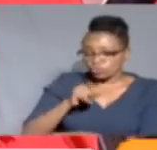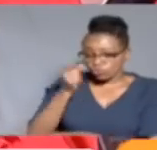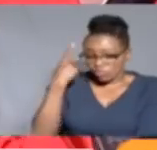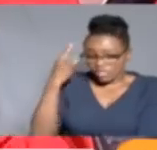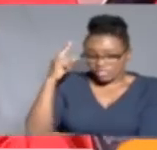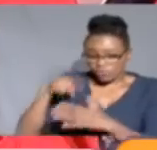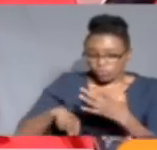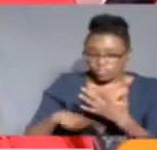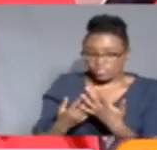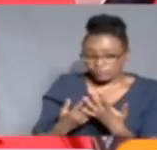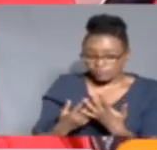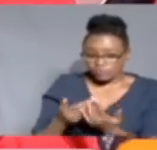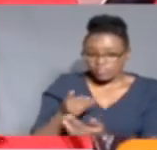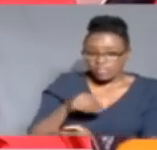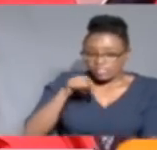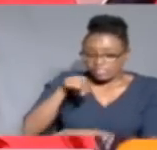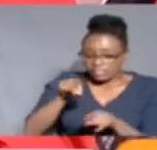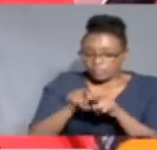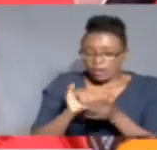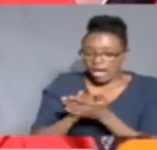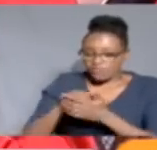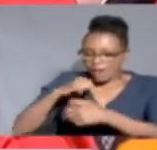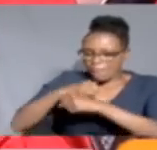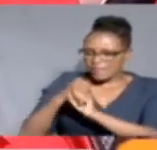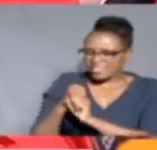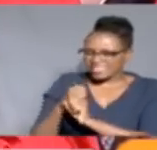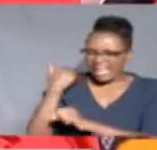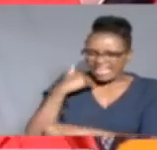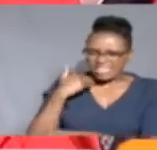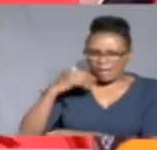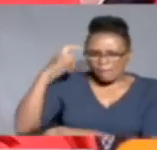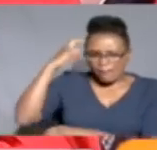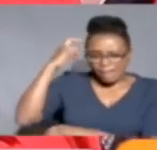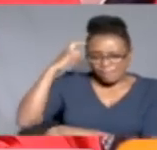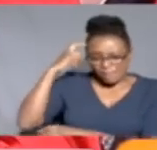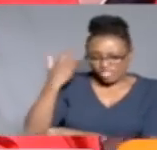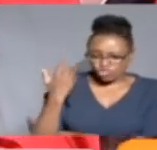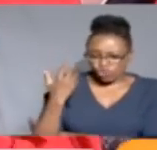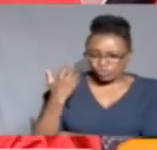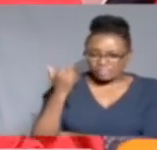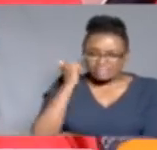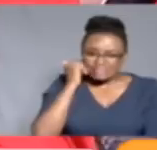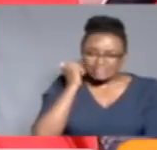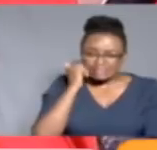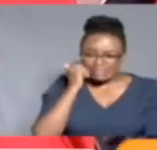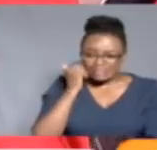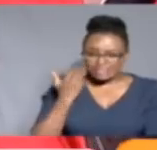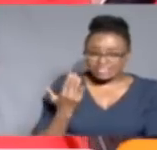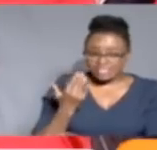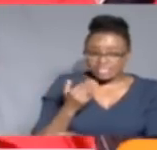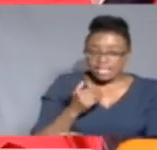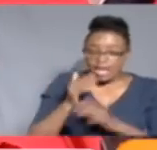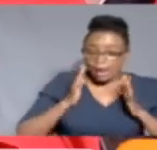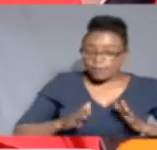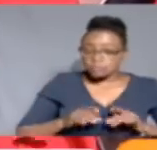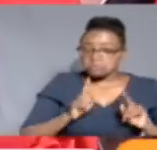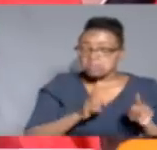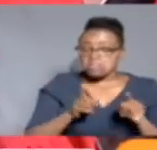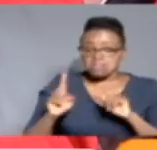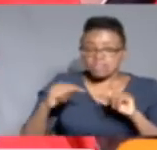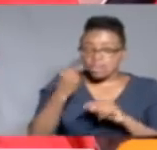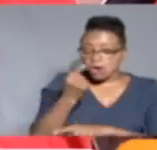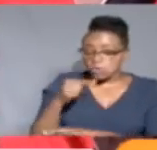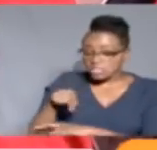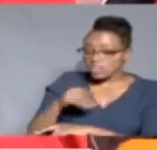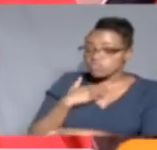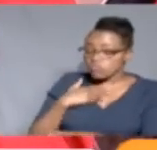that we have also criminalized some mental disorders. Yeah. And yeah, you'll find that somebody was just loitering, not